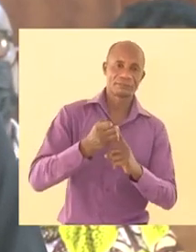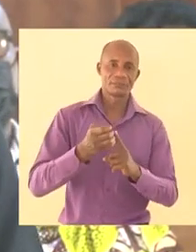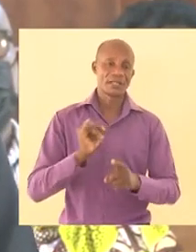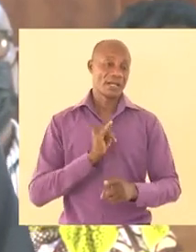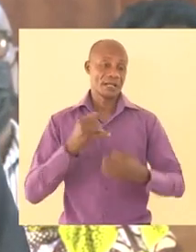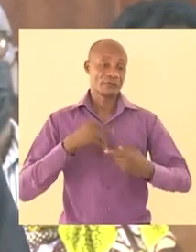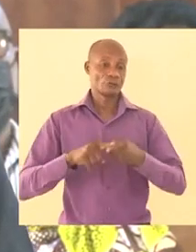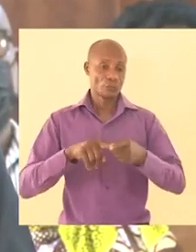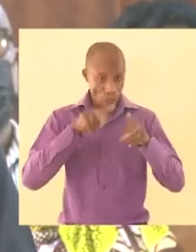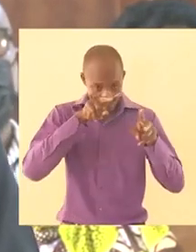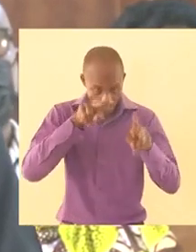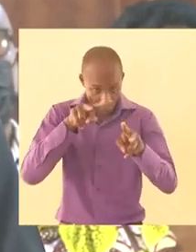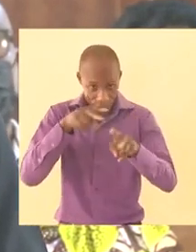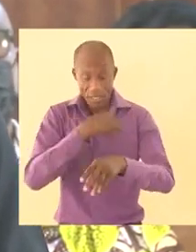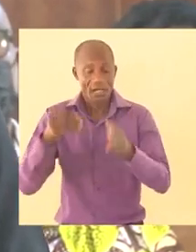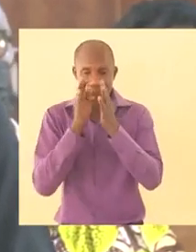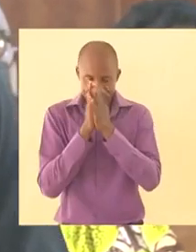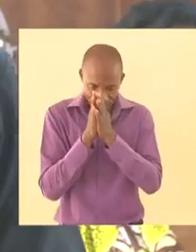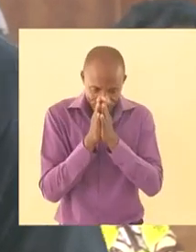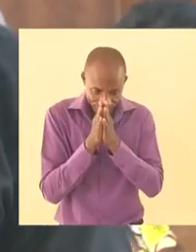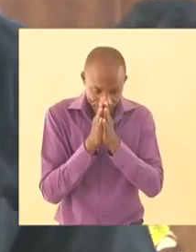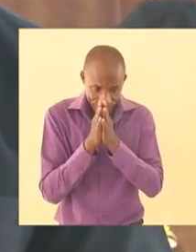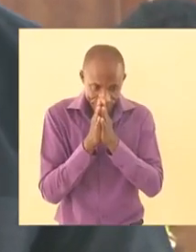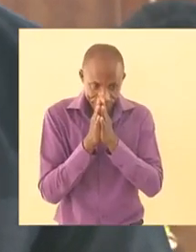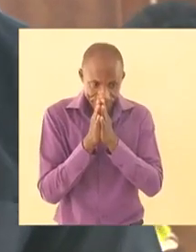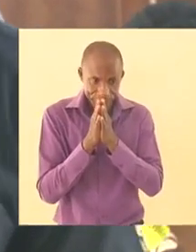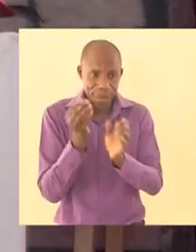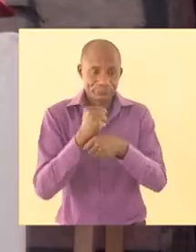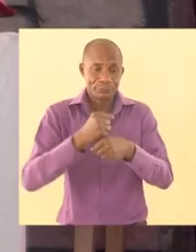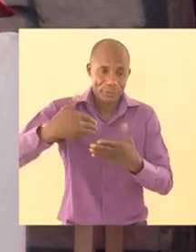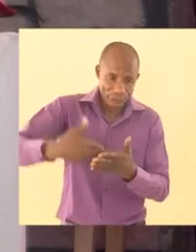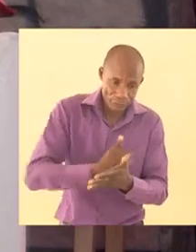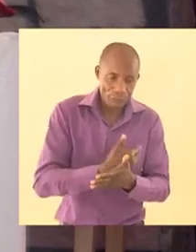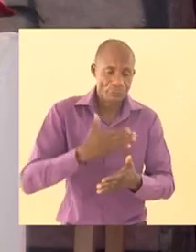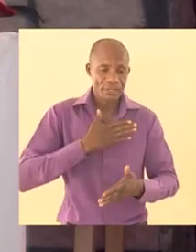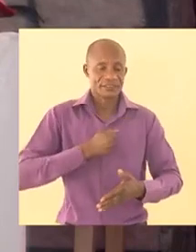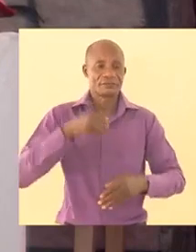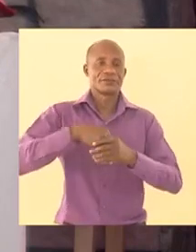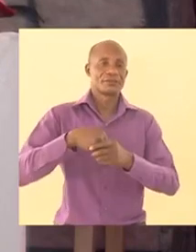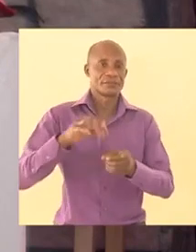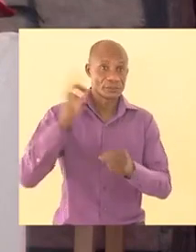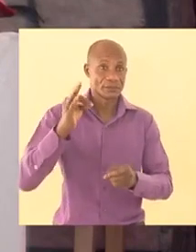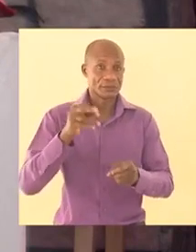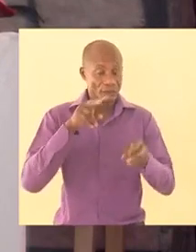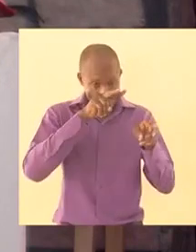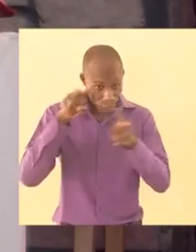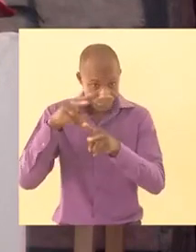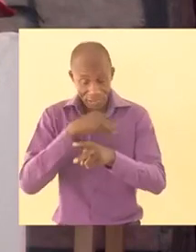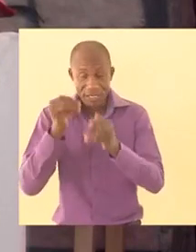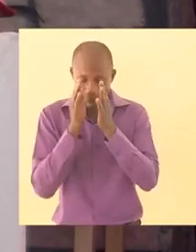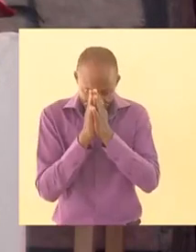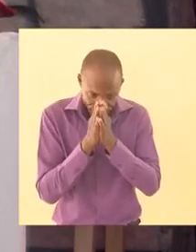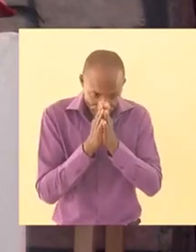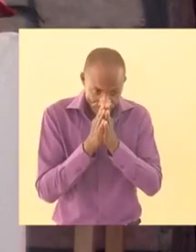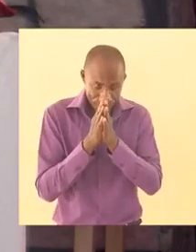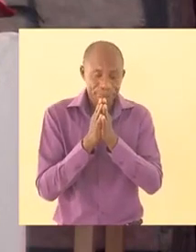and pray. I will have prayer. So renew myself in the Spirit, watch and pray. What does that involve?